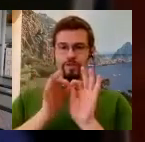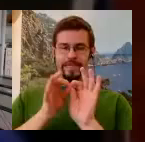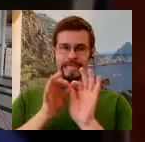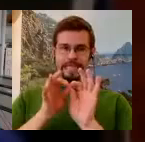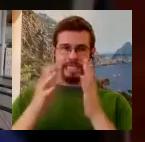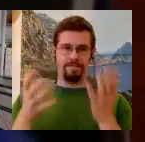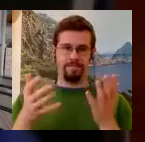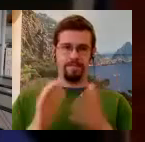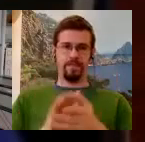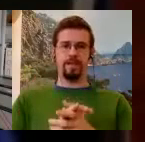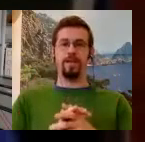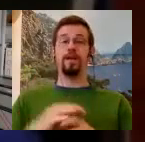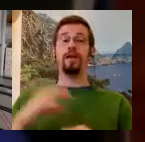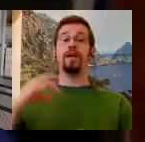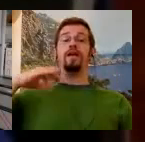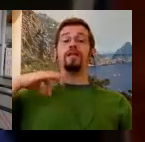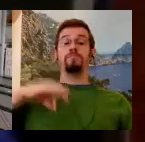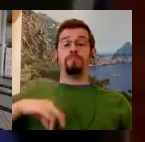The benefits of the standard.